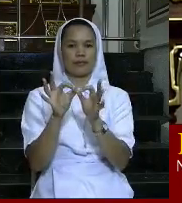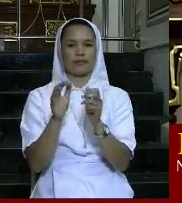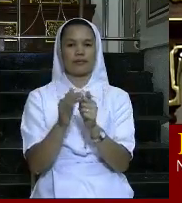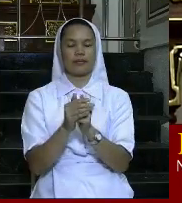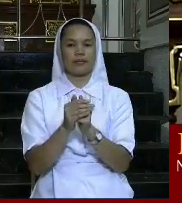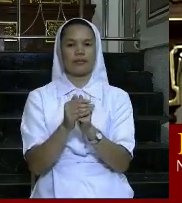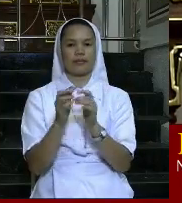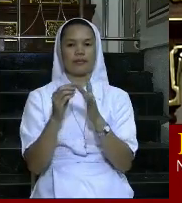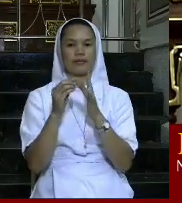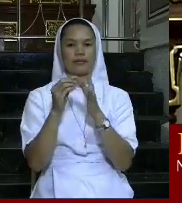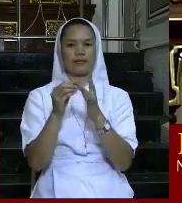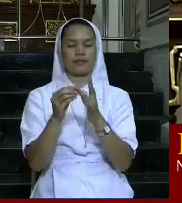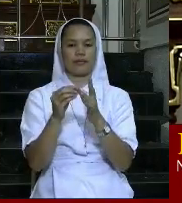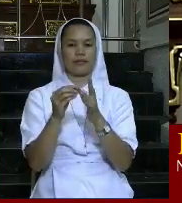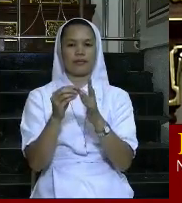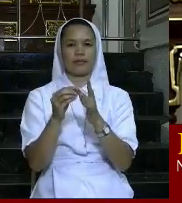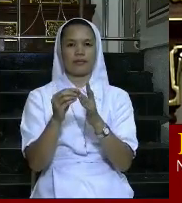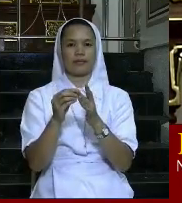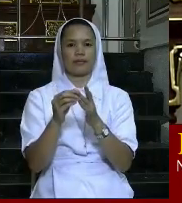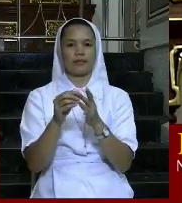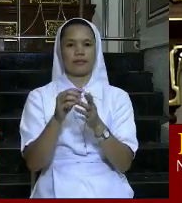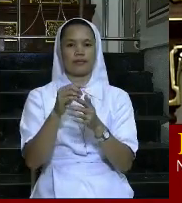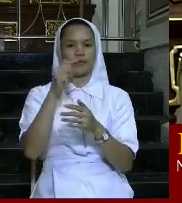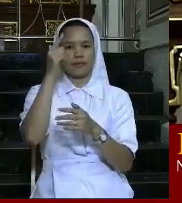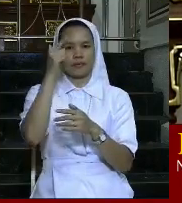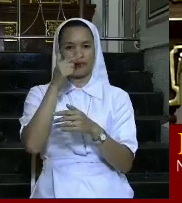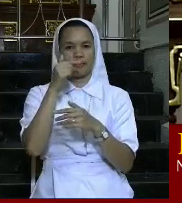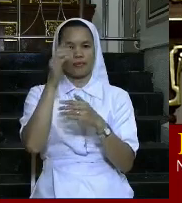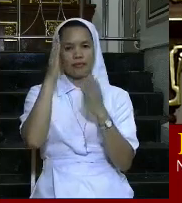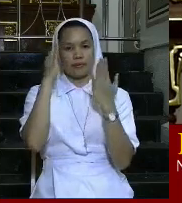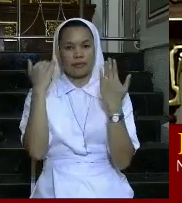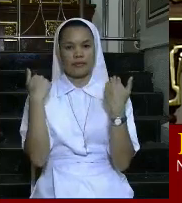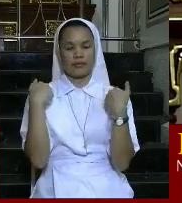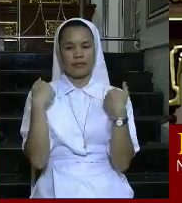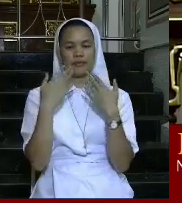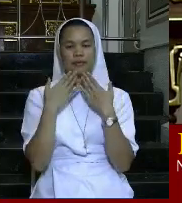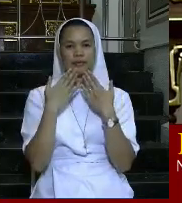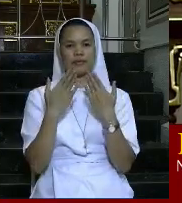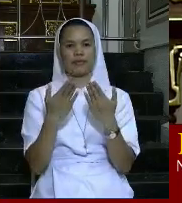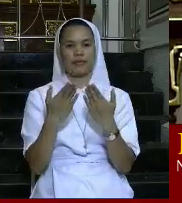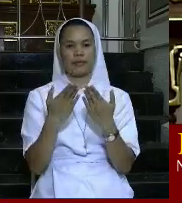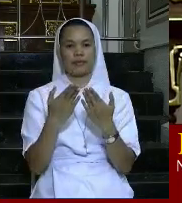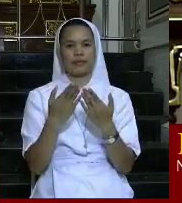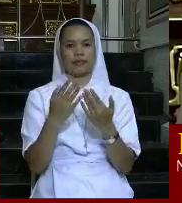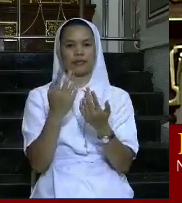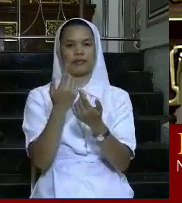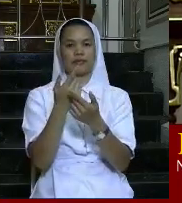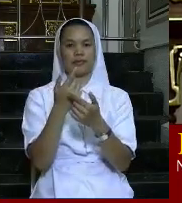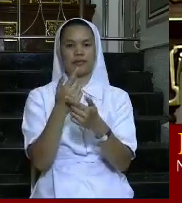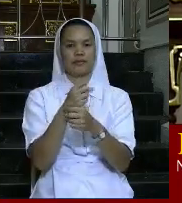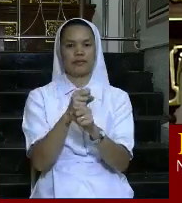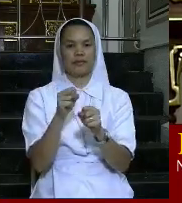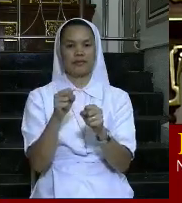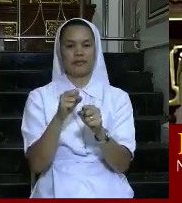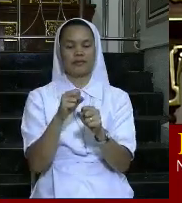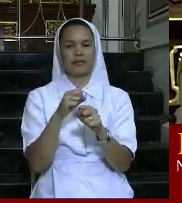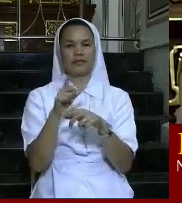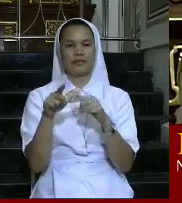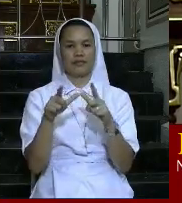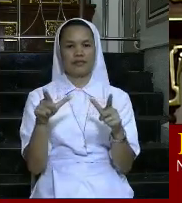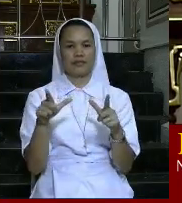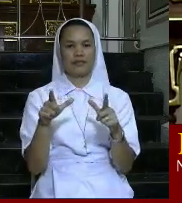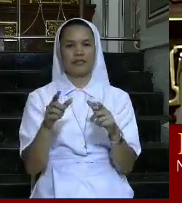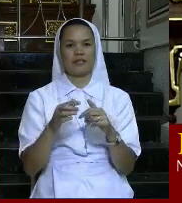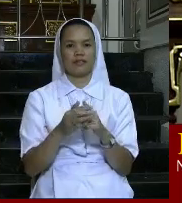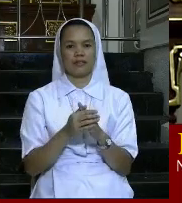and especially to the Gualandi sisters for the sign language coverage, and to the